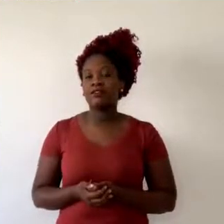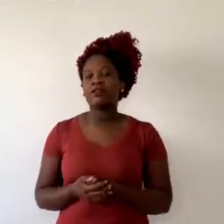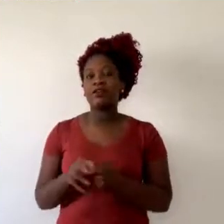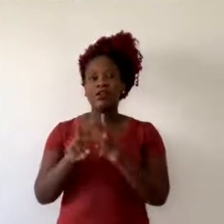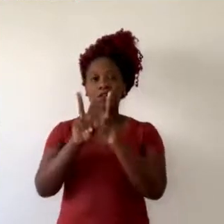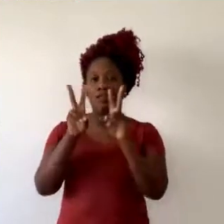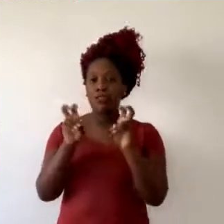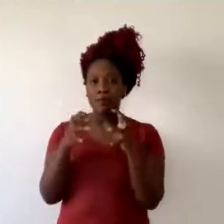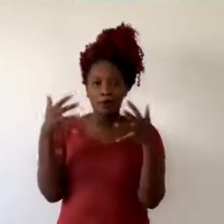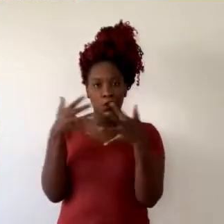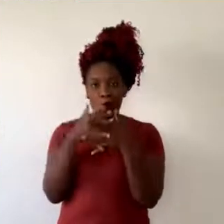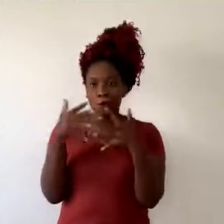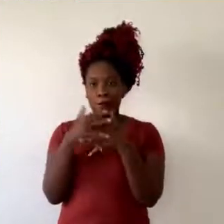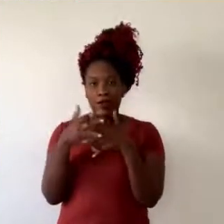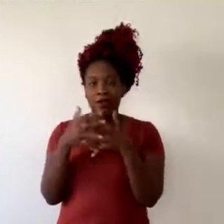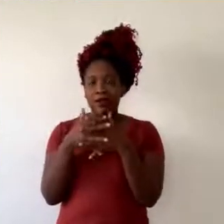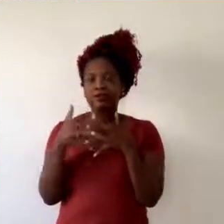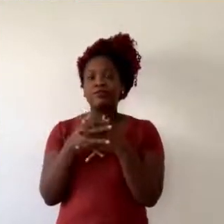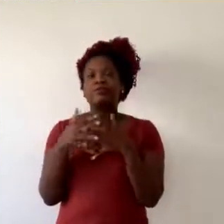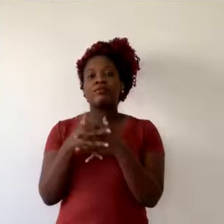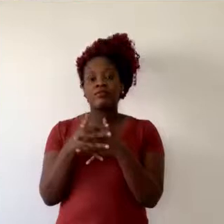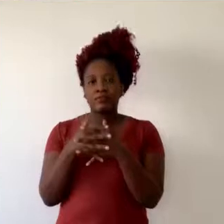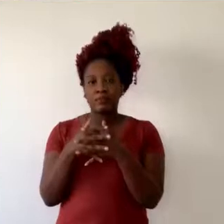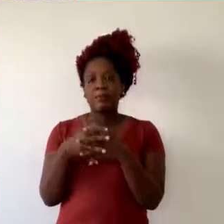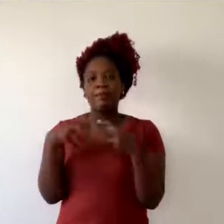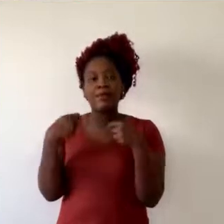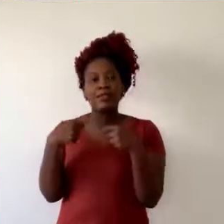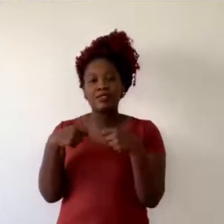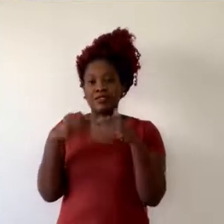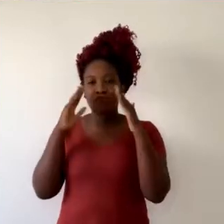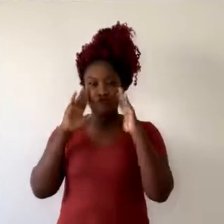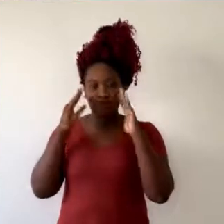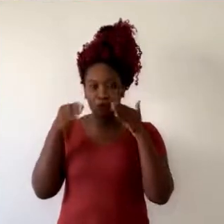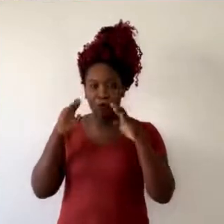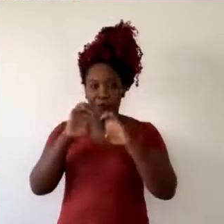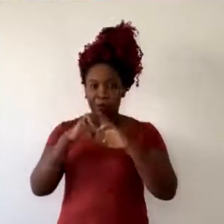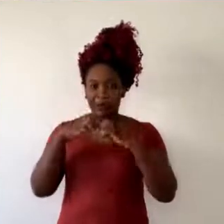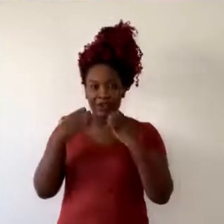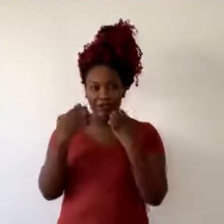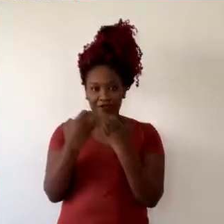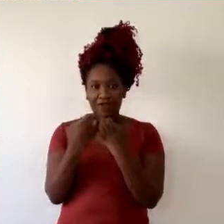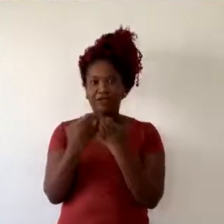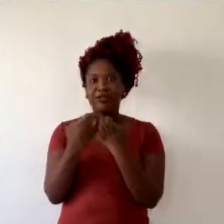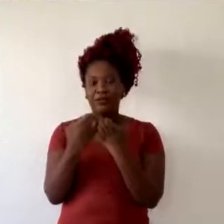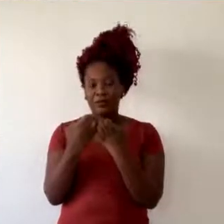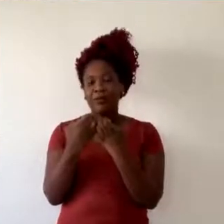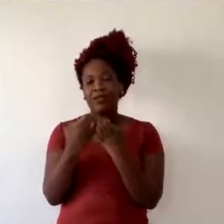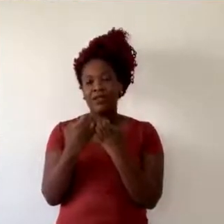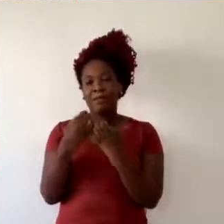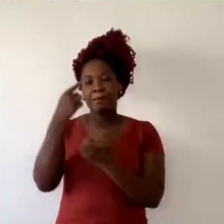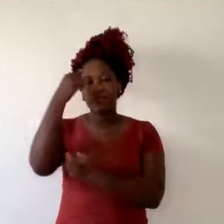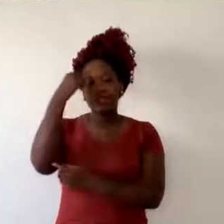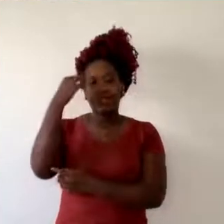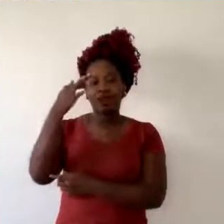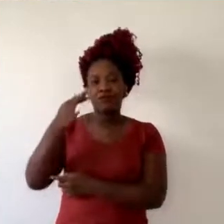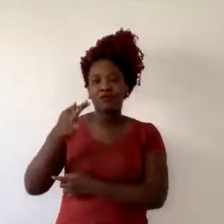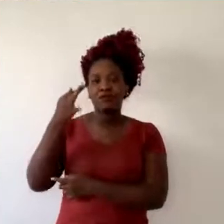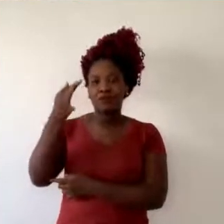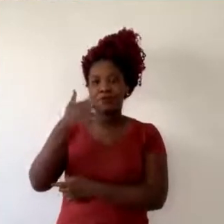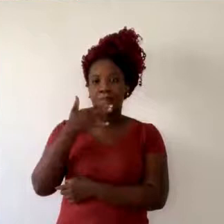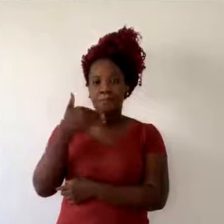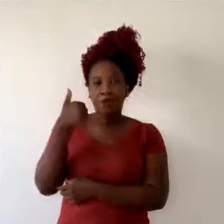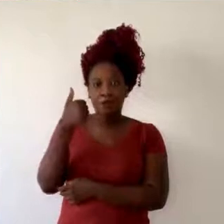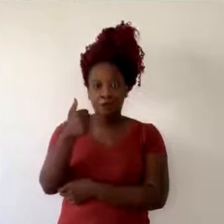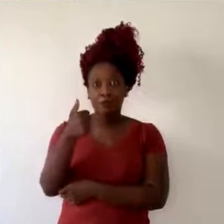it is such a complex theme, it has to be addressed here in an event that wants to think about a future, a better future